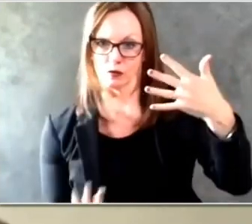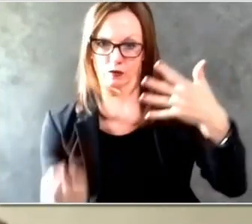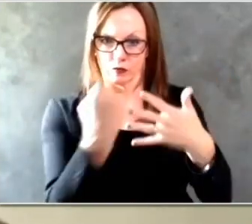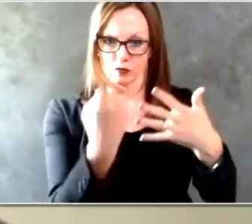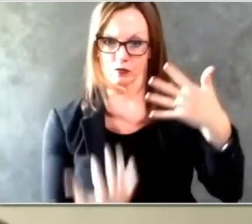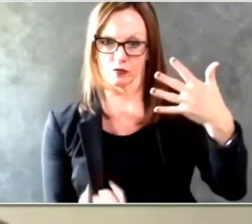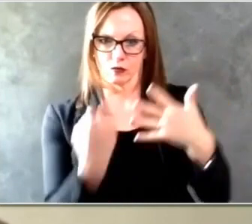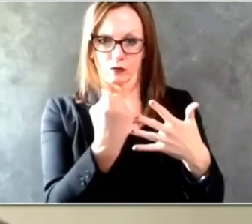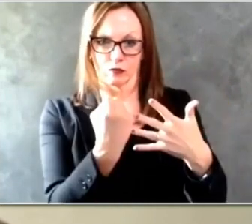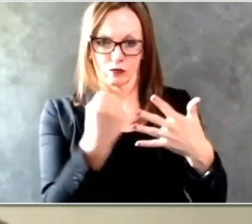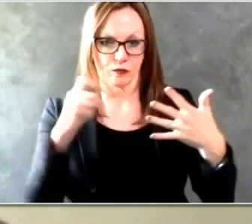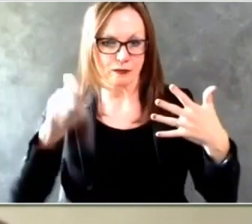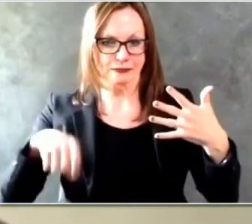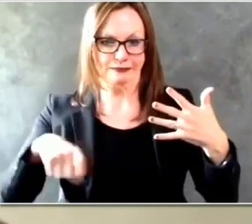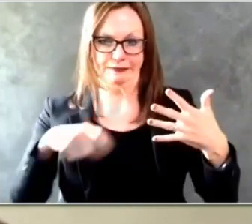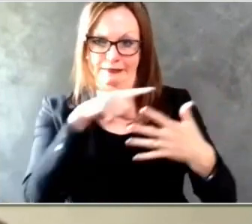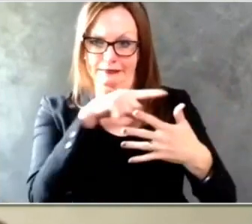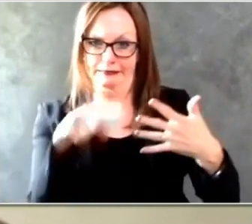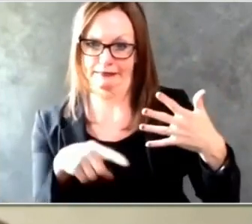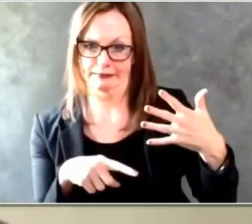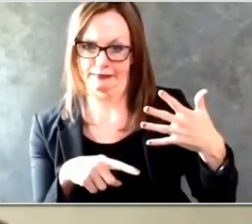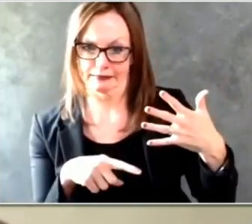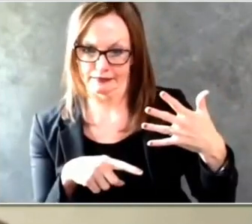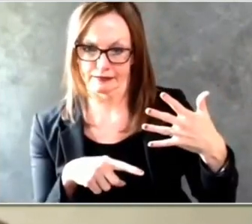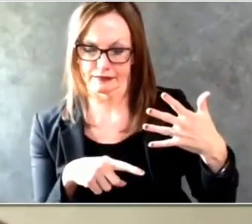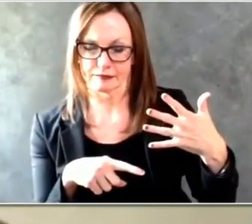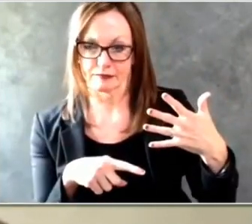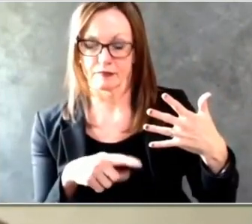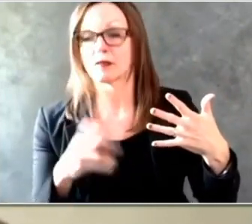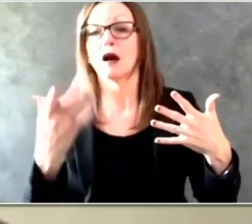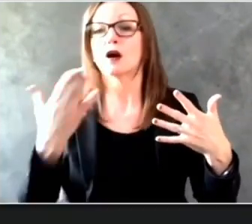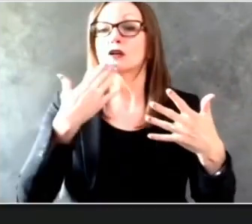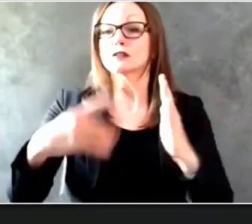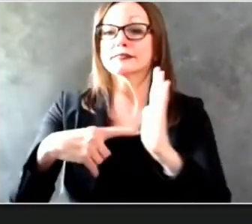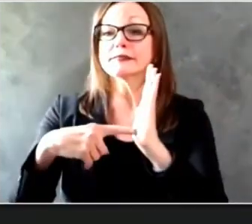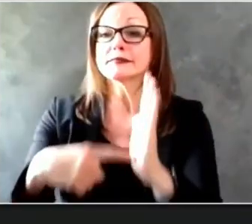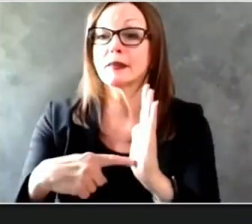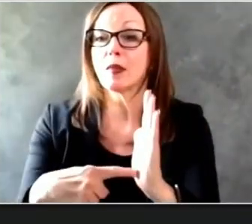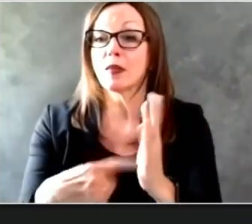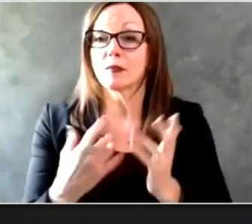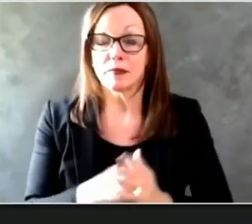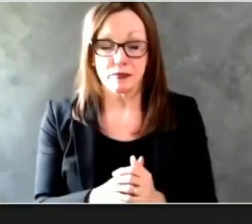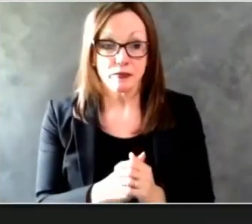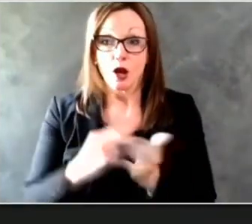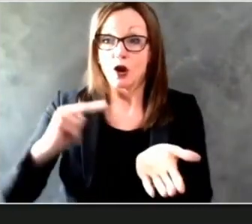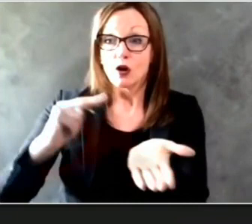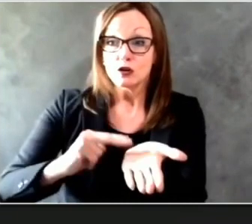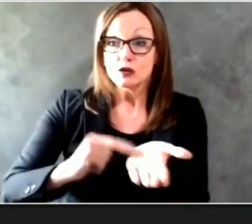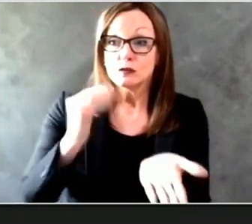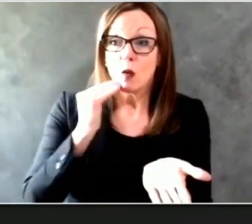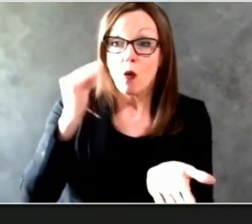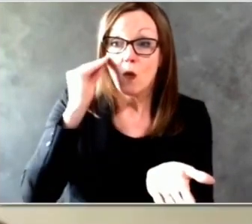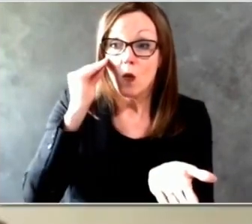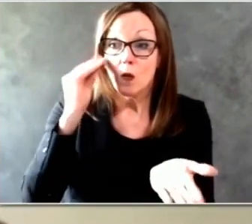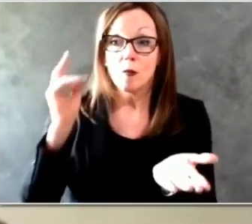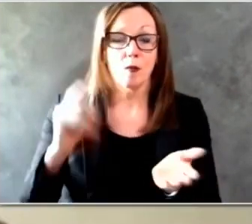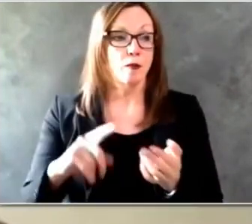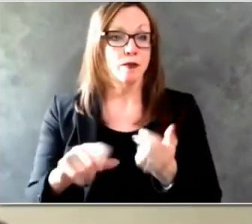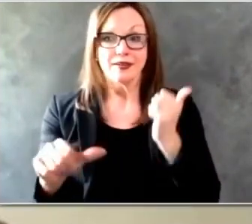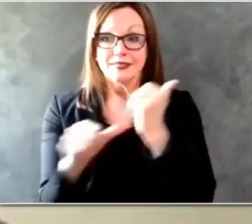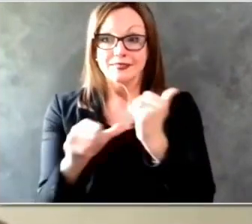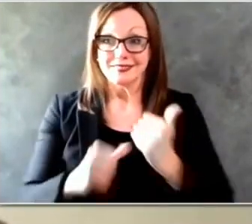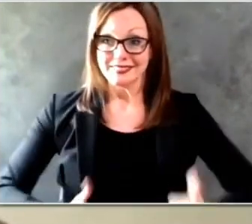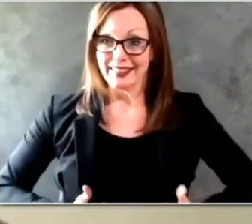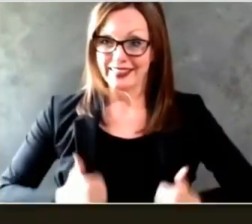care facilities, nursing homes, congregate care facilities, that sort of thing. An outbreak in a facility like that would be a higher